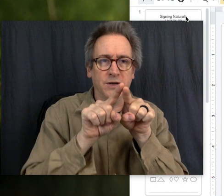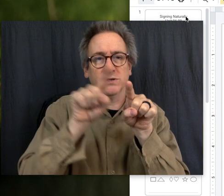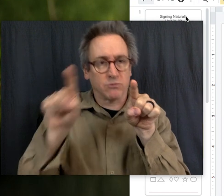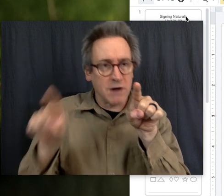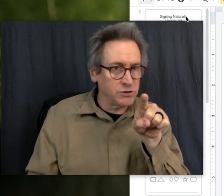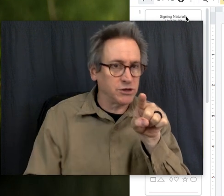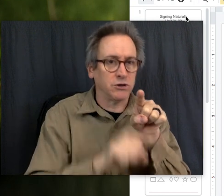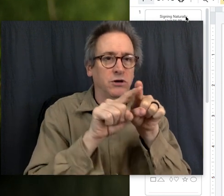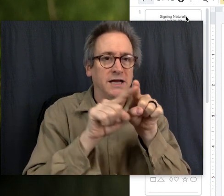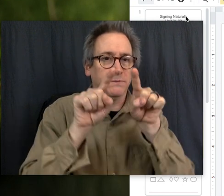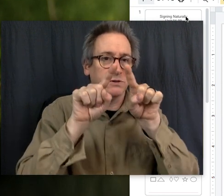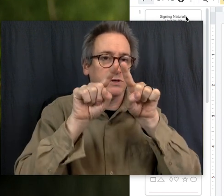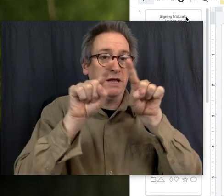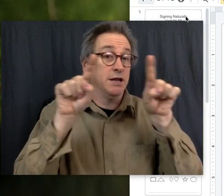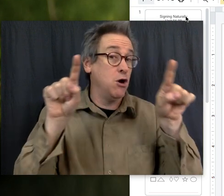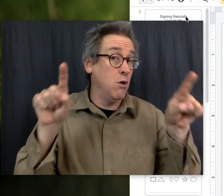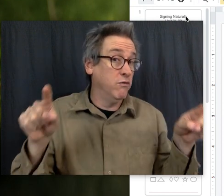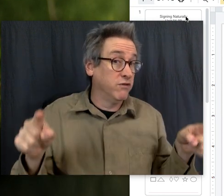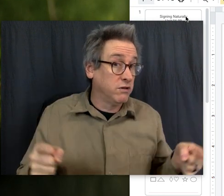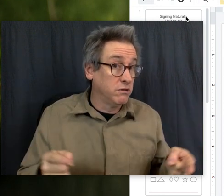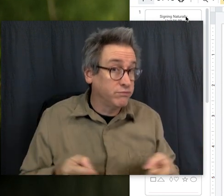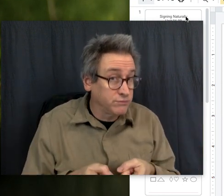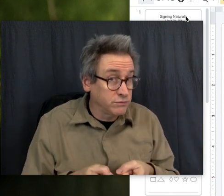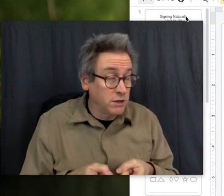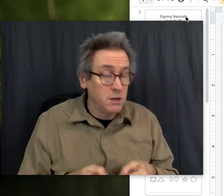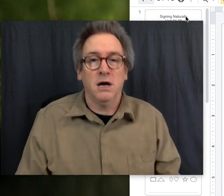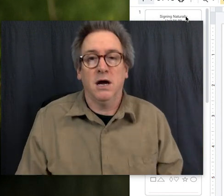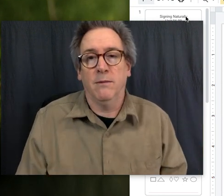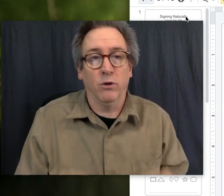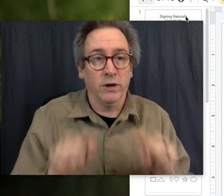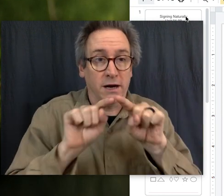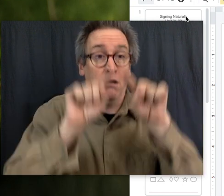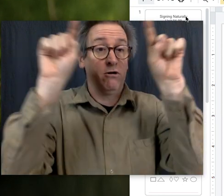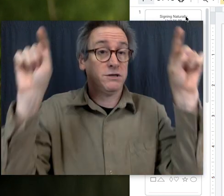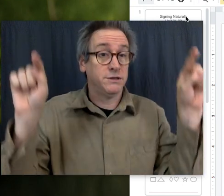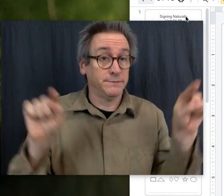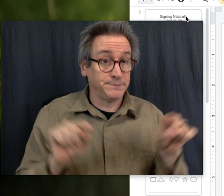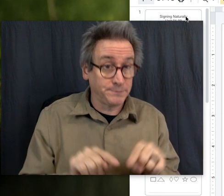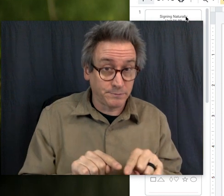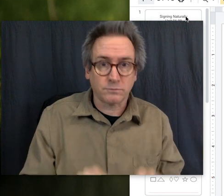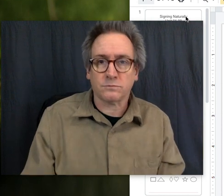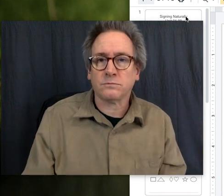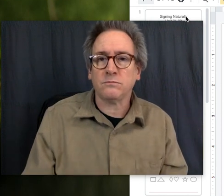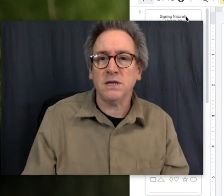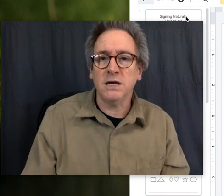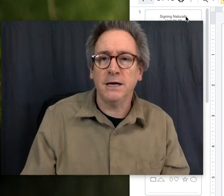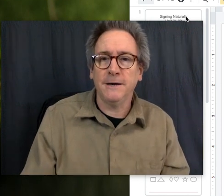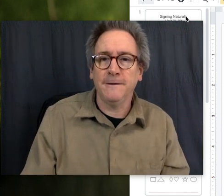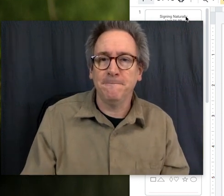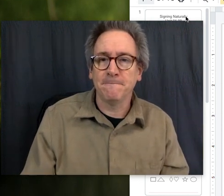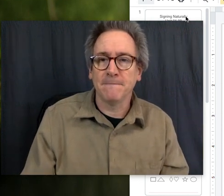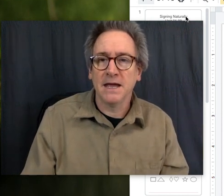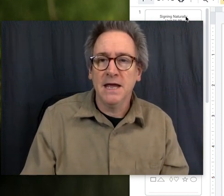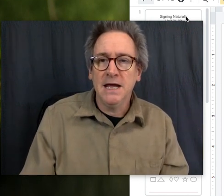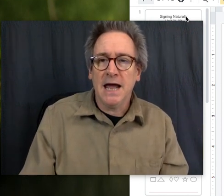so we know it's a round circle as opposed to like an oval or like a heart.